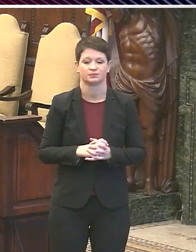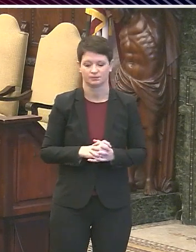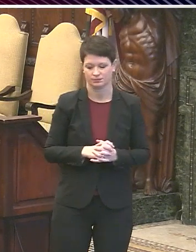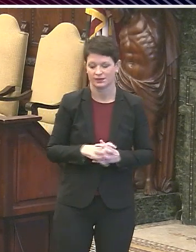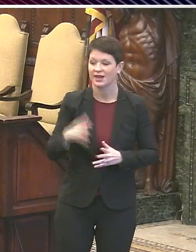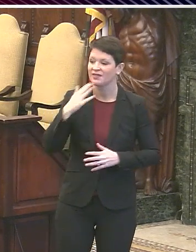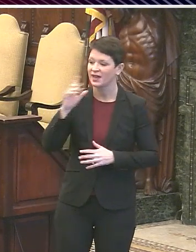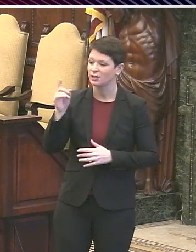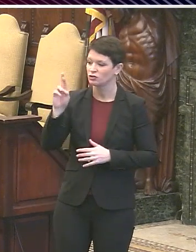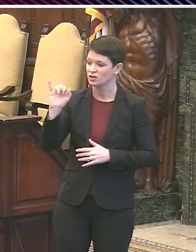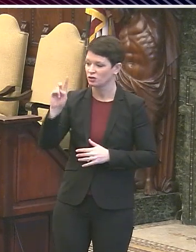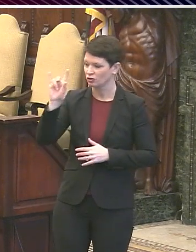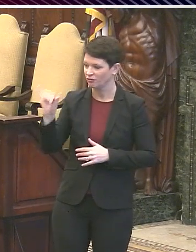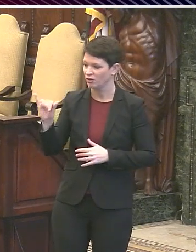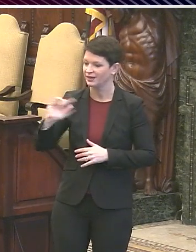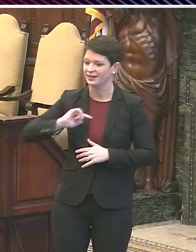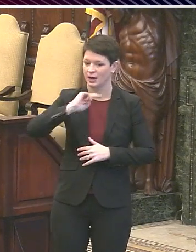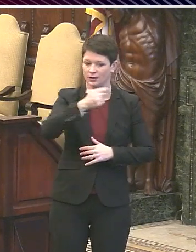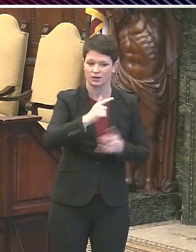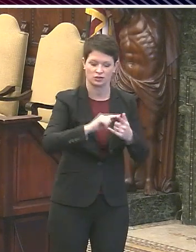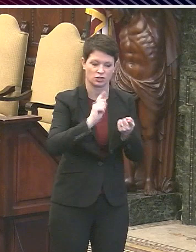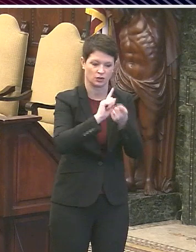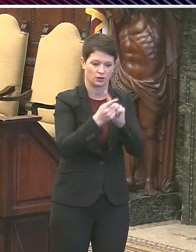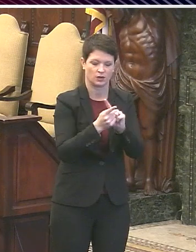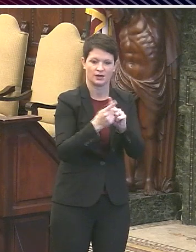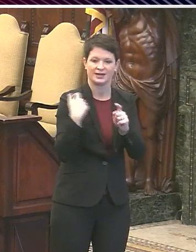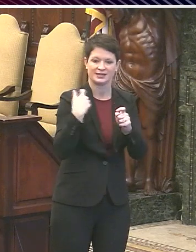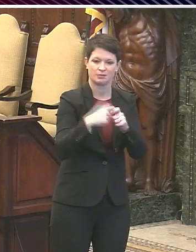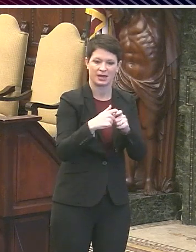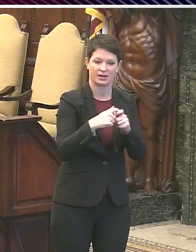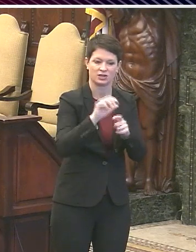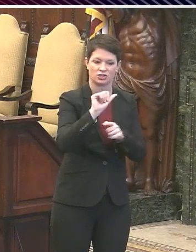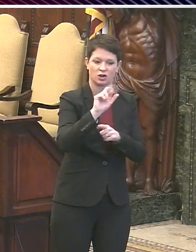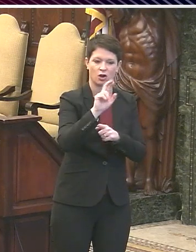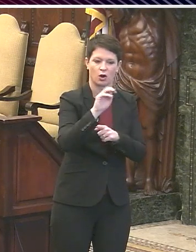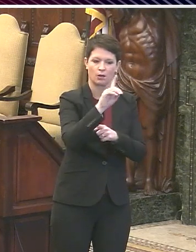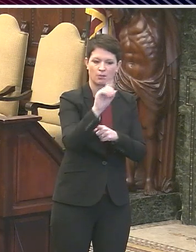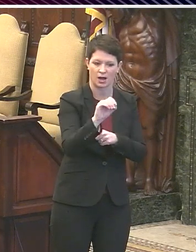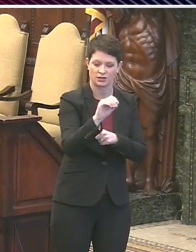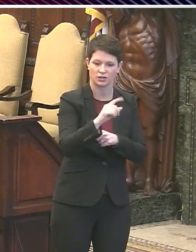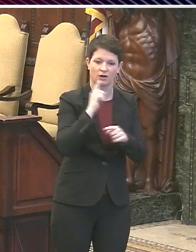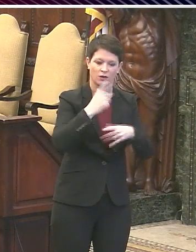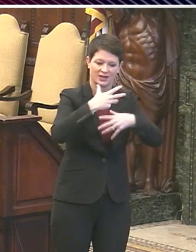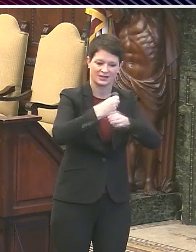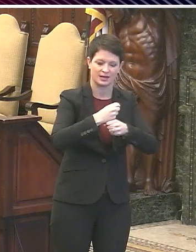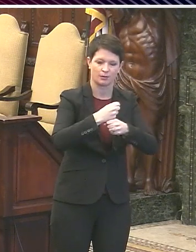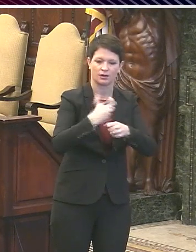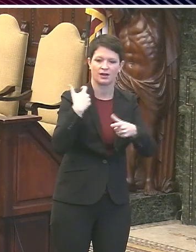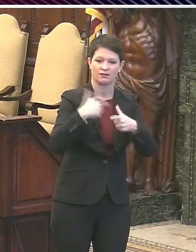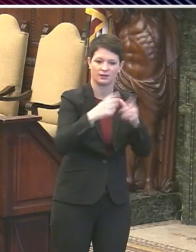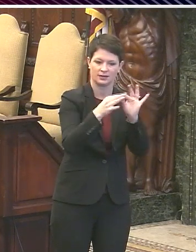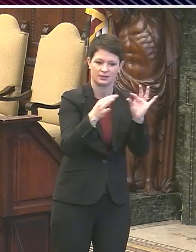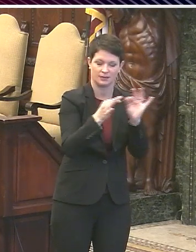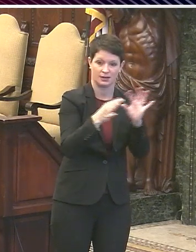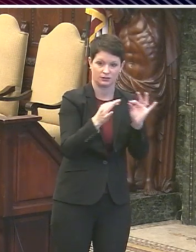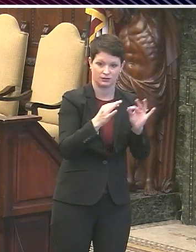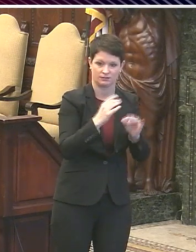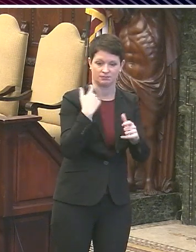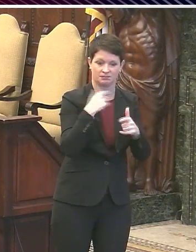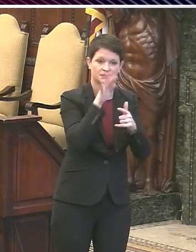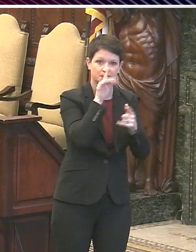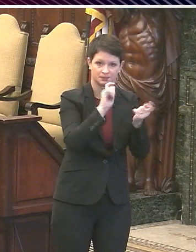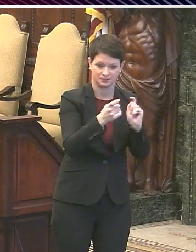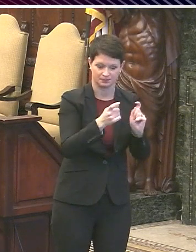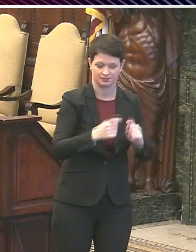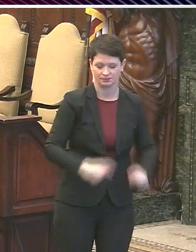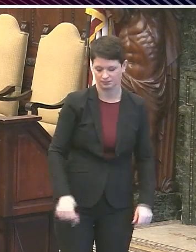Thank you, Dr. Farley. We're going to hand things over to Armando now to provide a summary of the remarks in Spanish.